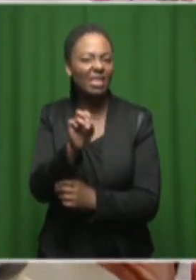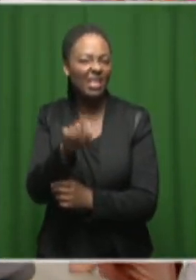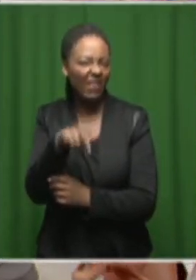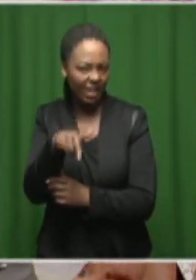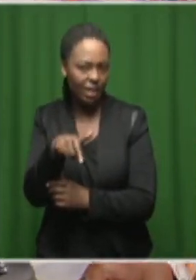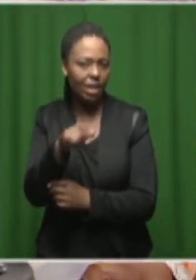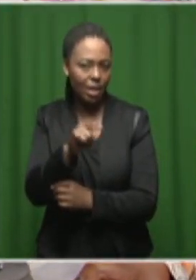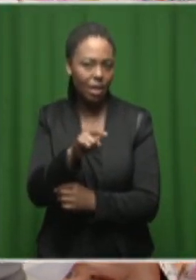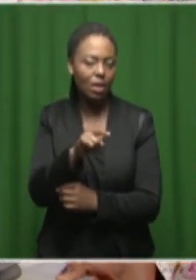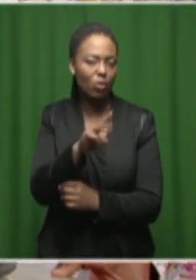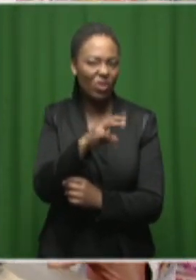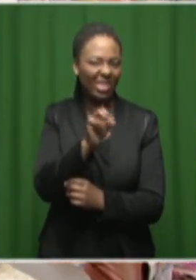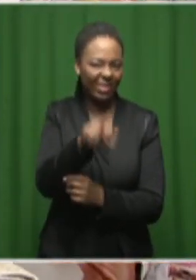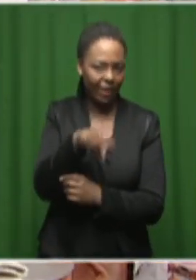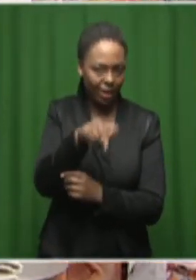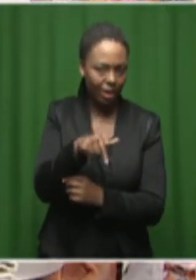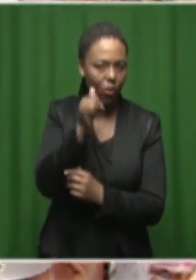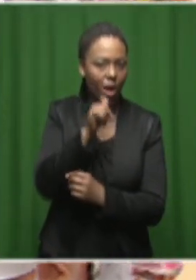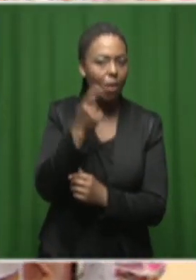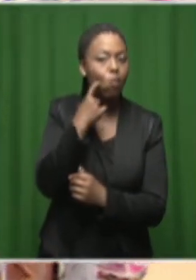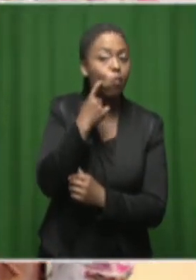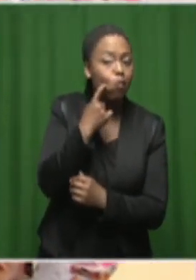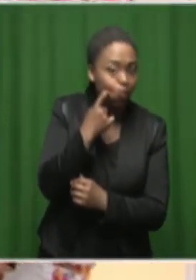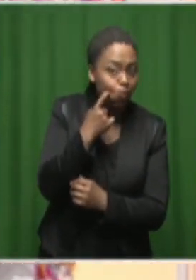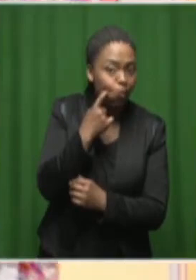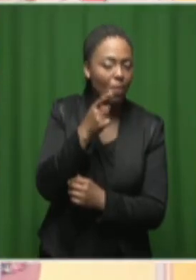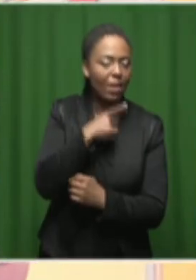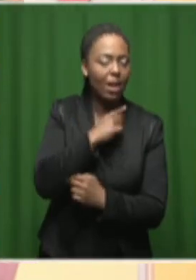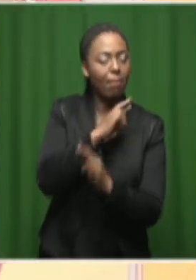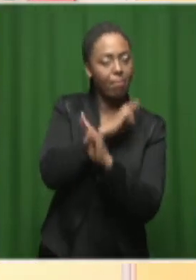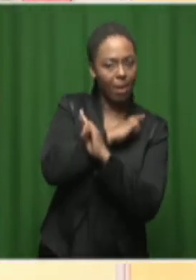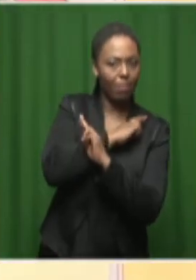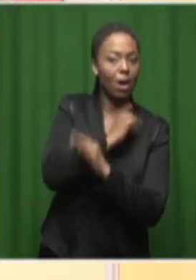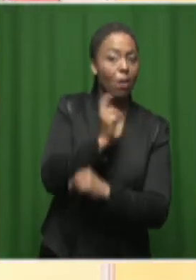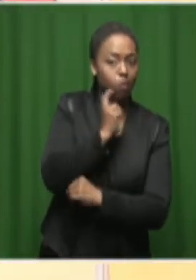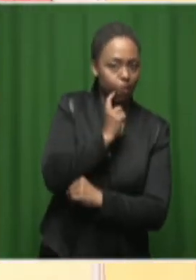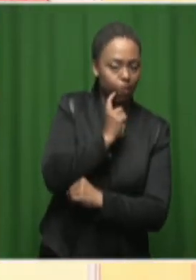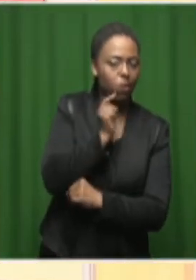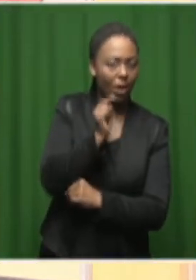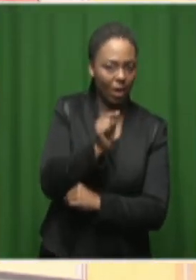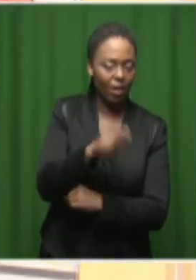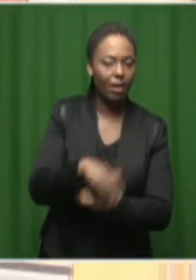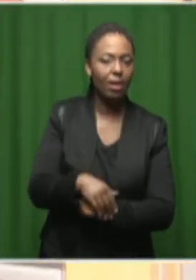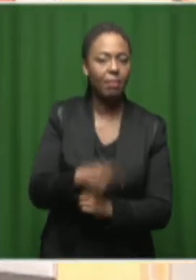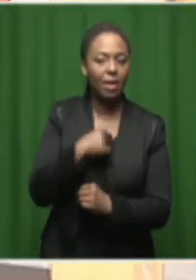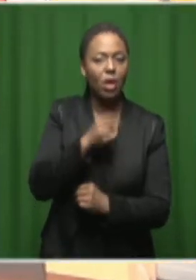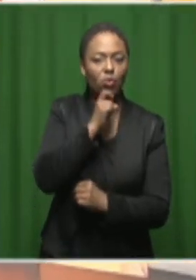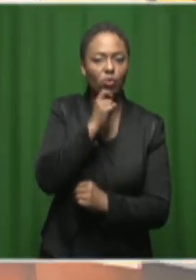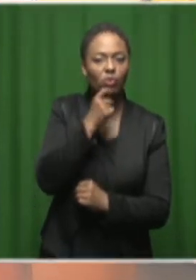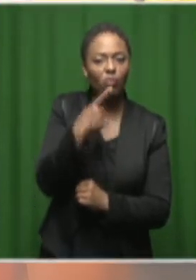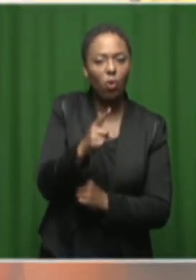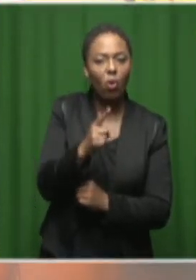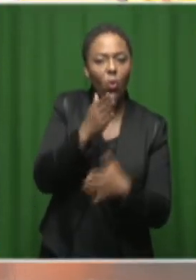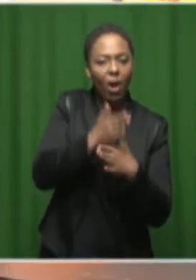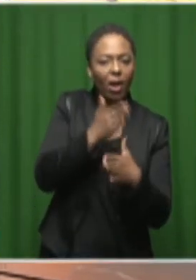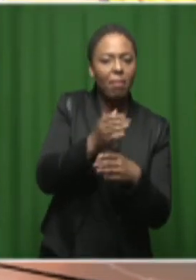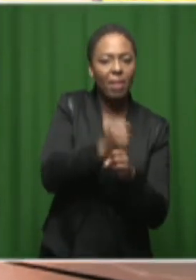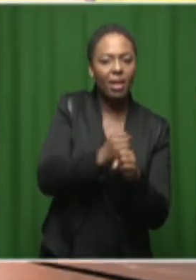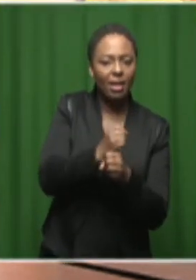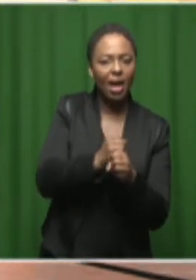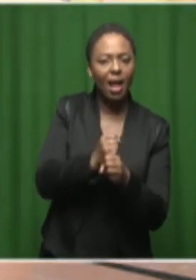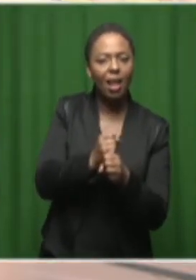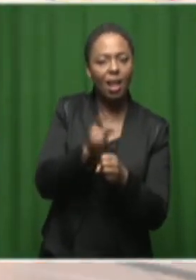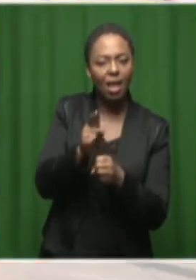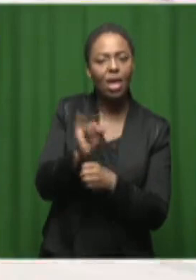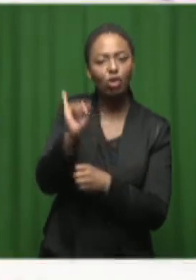2017 when I was pregnant. So I was on maternity leave and I used to work for a medical insurance company for about 7